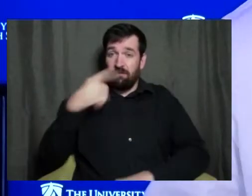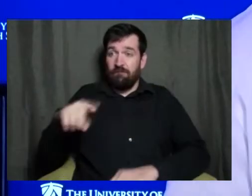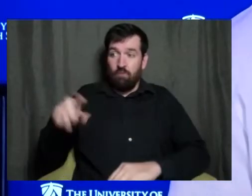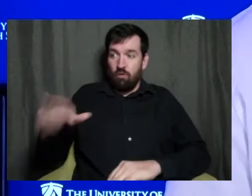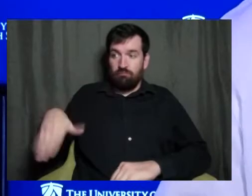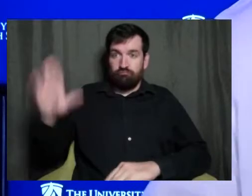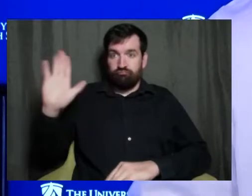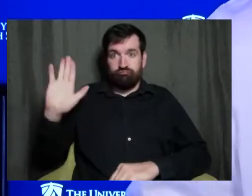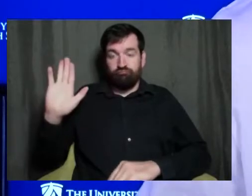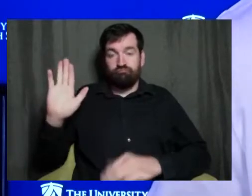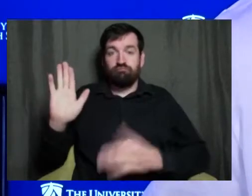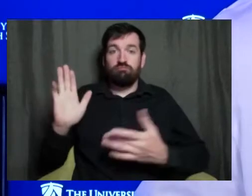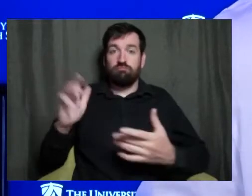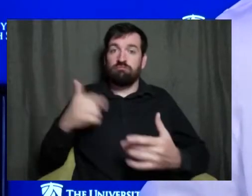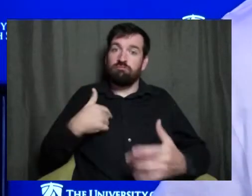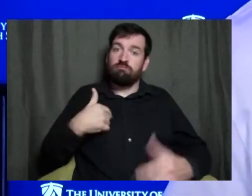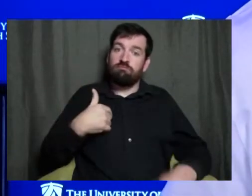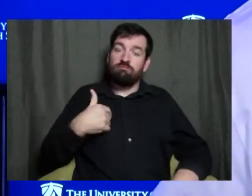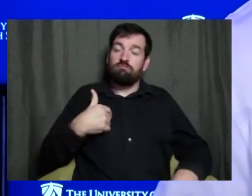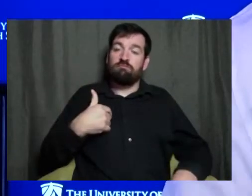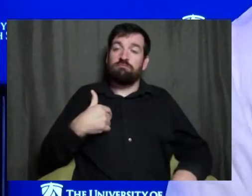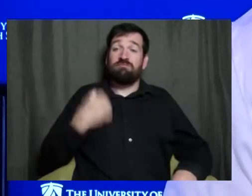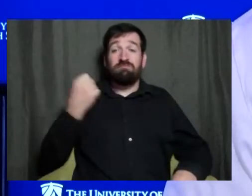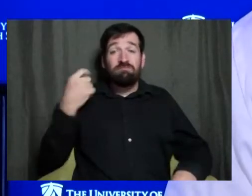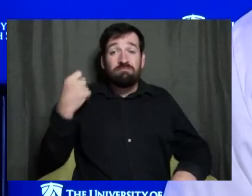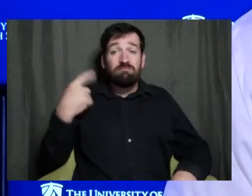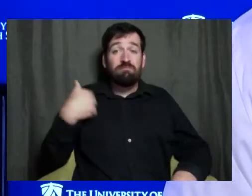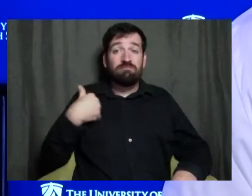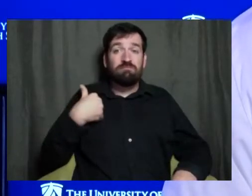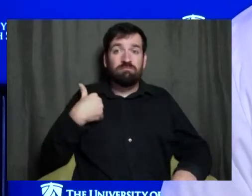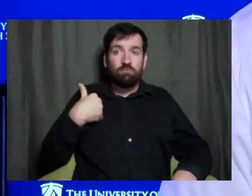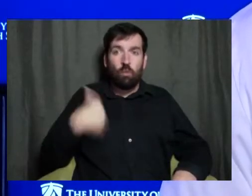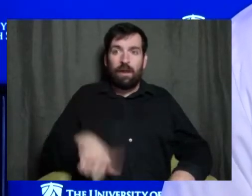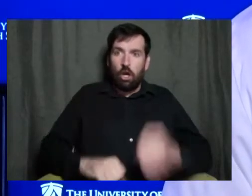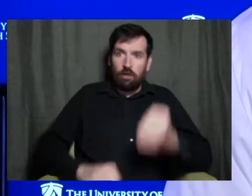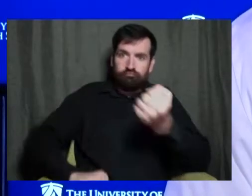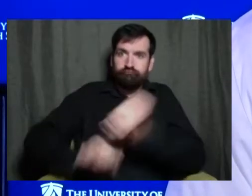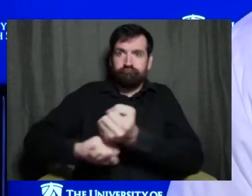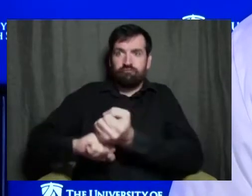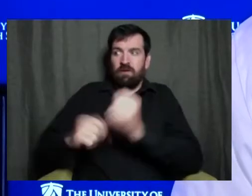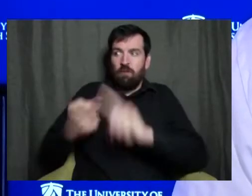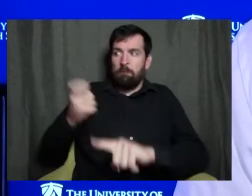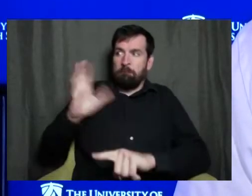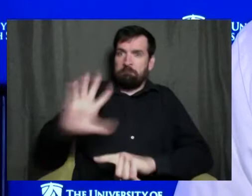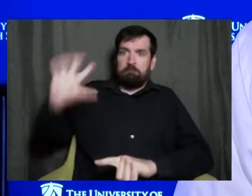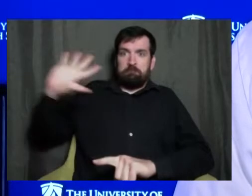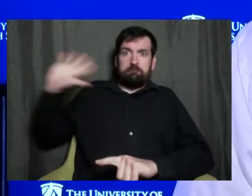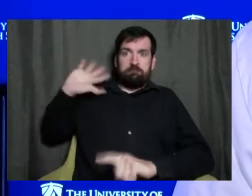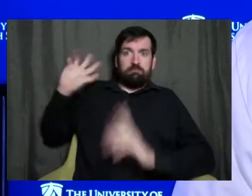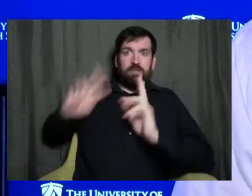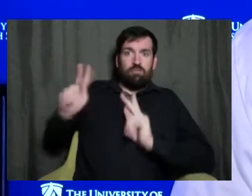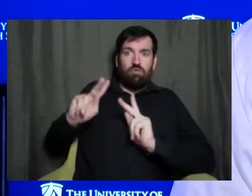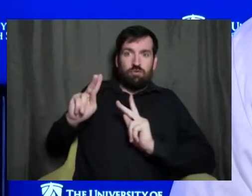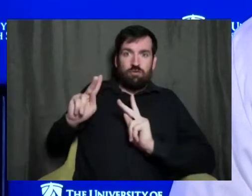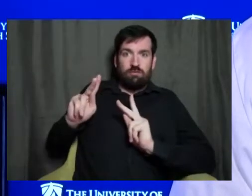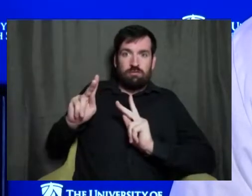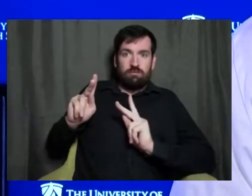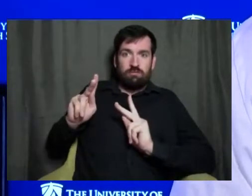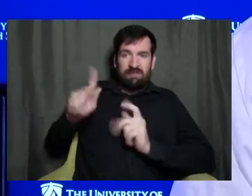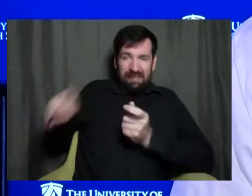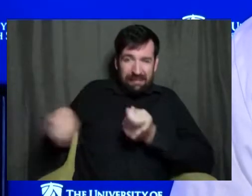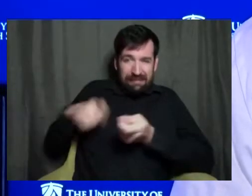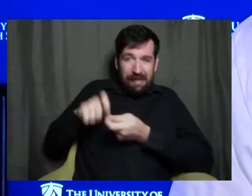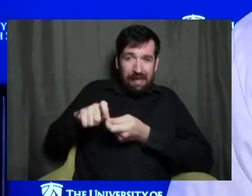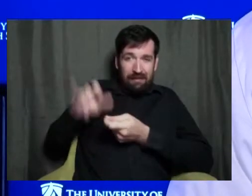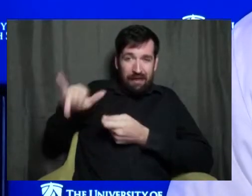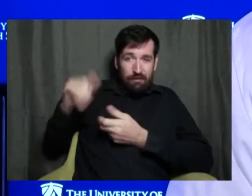which because we are standing on the shoulders of the people that came before us, we don't have insight to really exactly what those disease processes